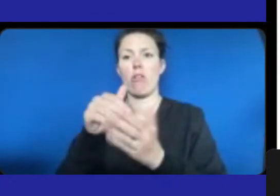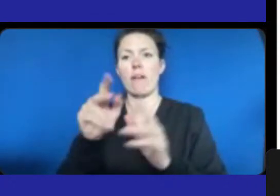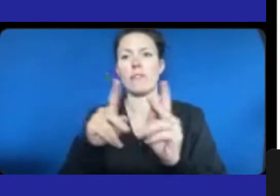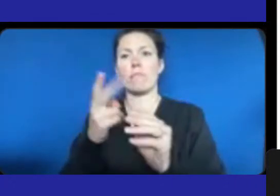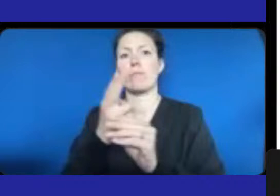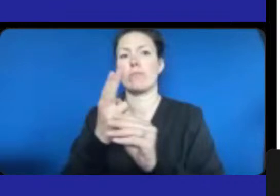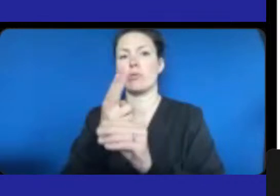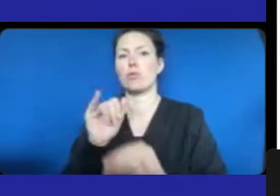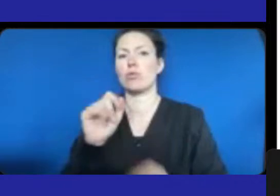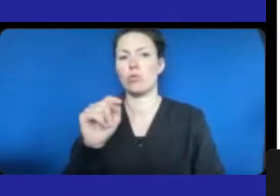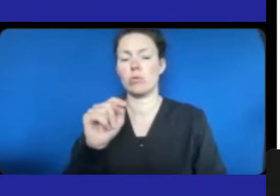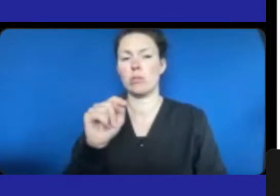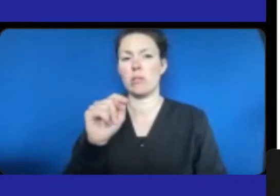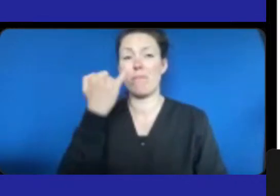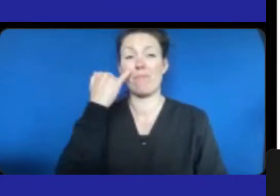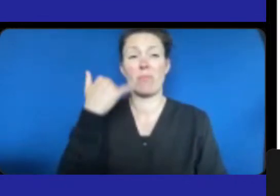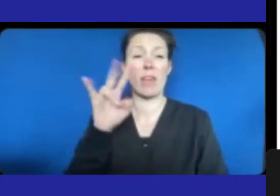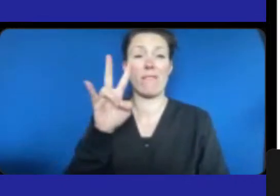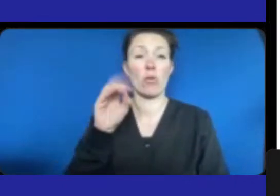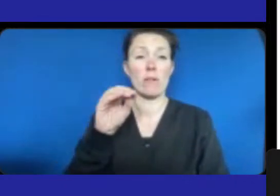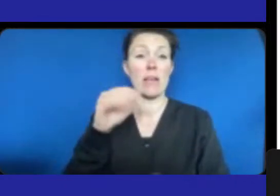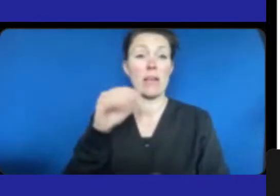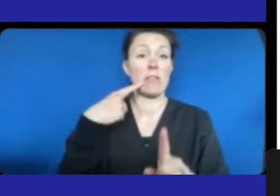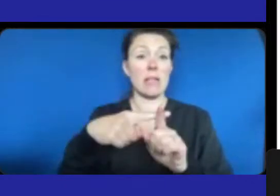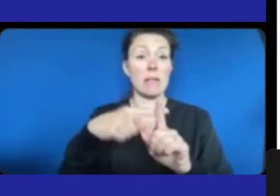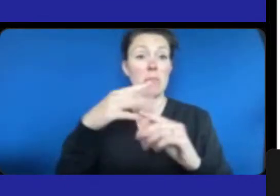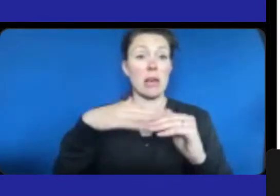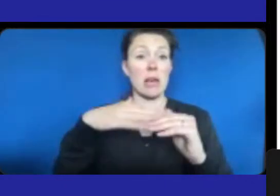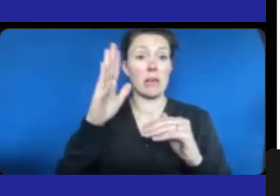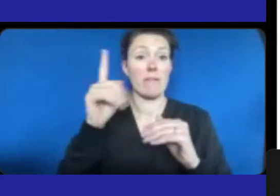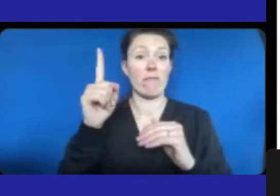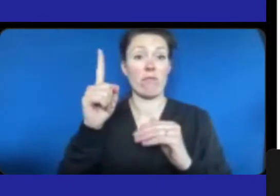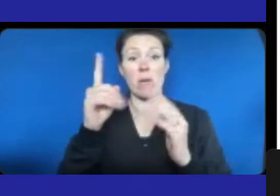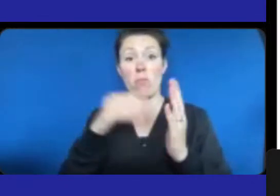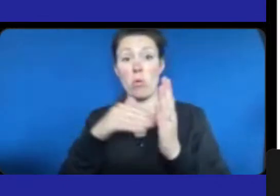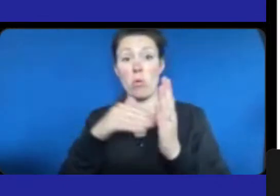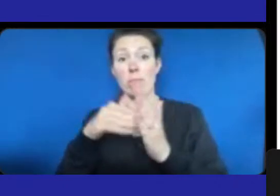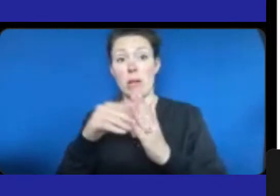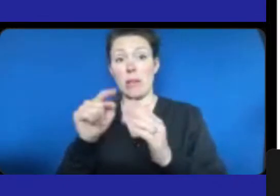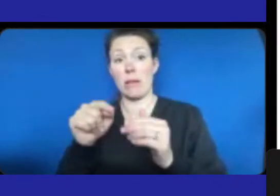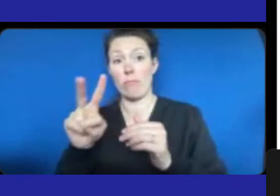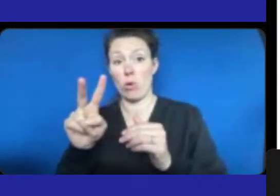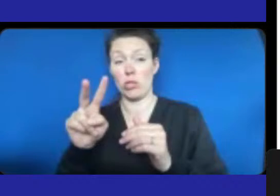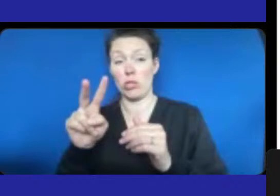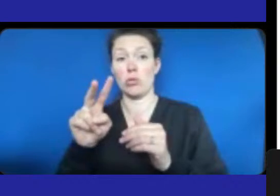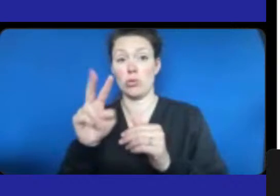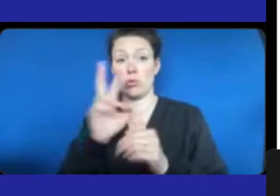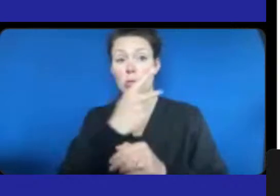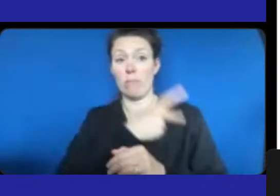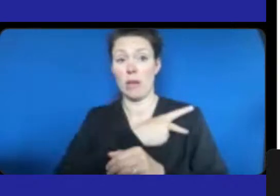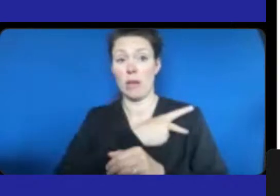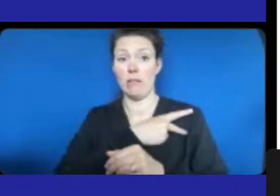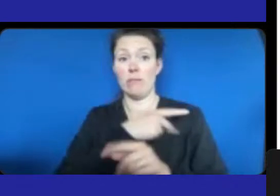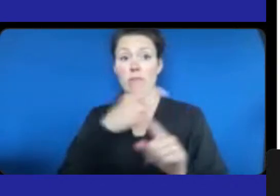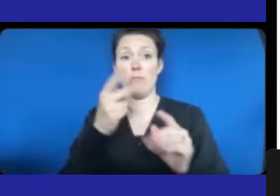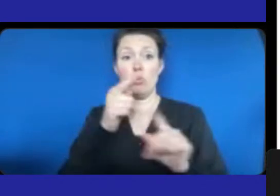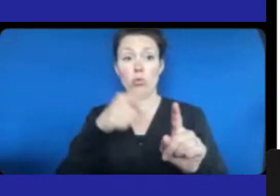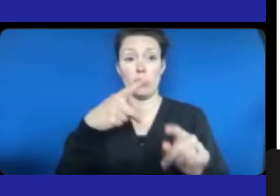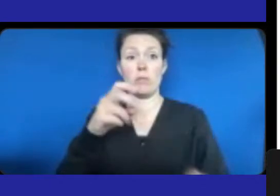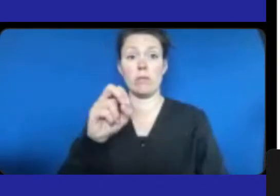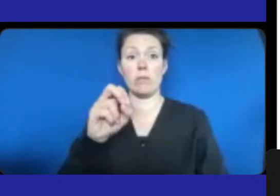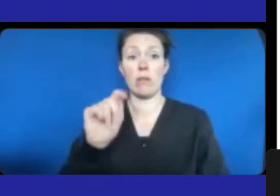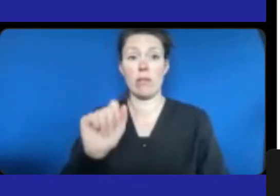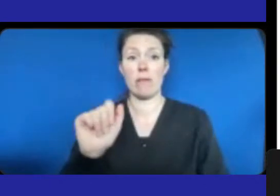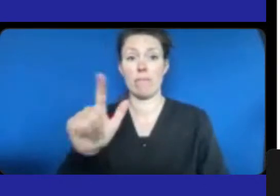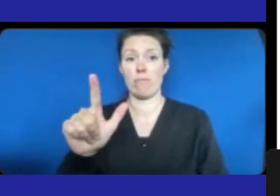When you have 70+% of 1.2 million patients around the system on this patient portal, it really